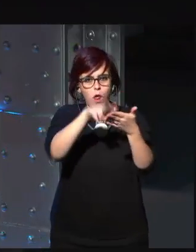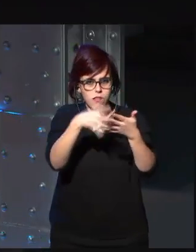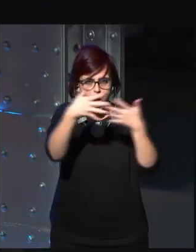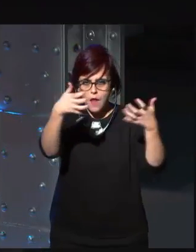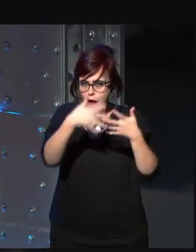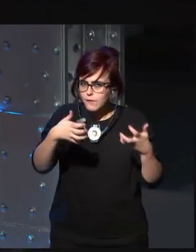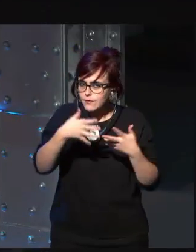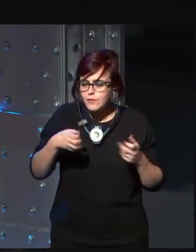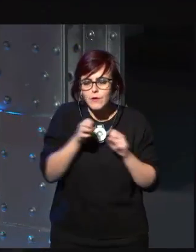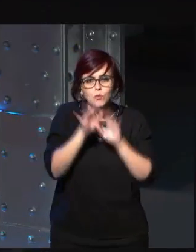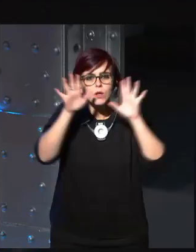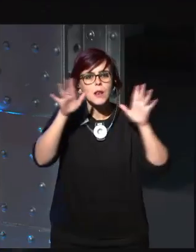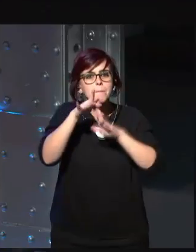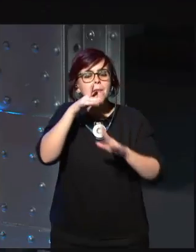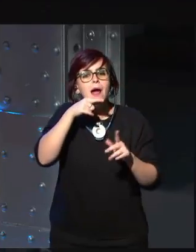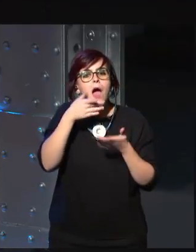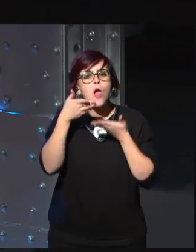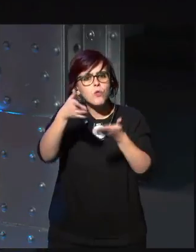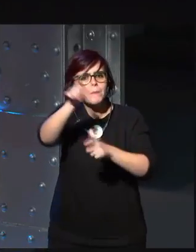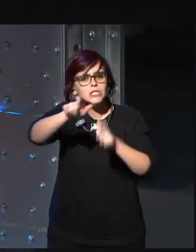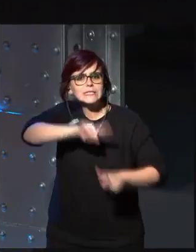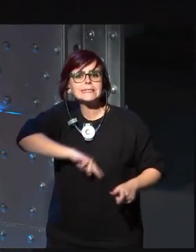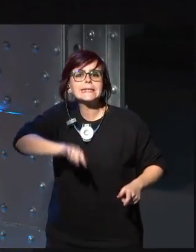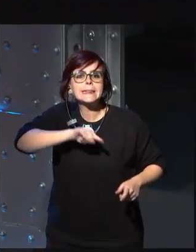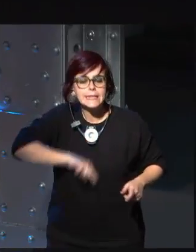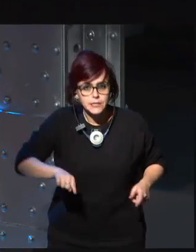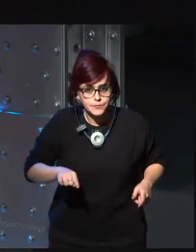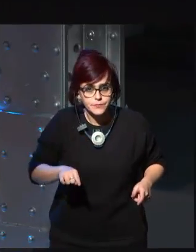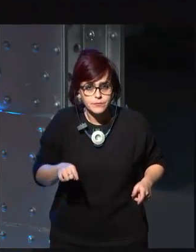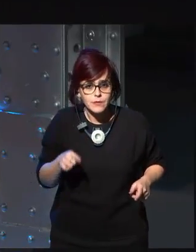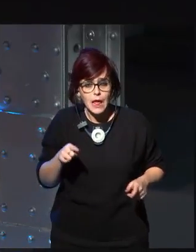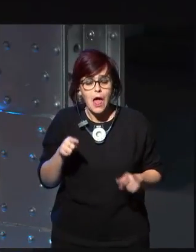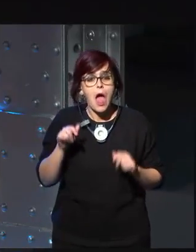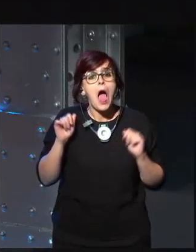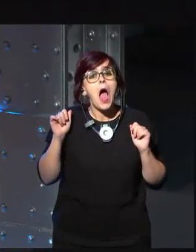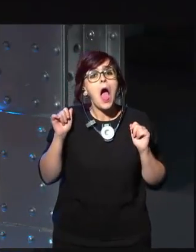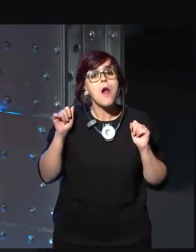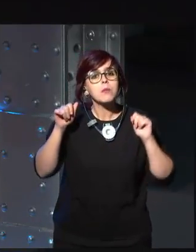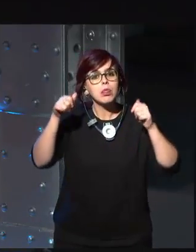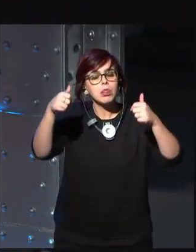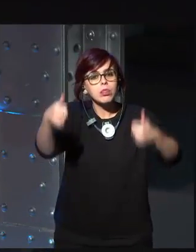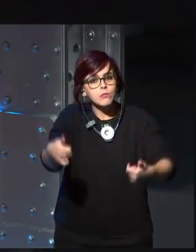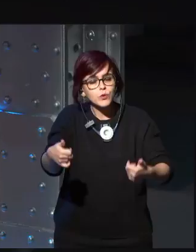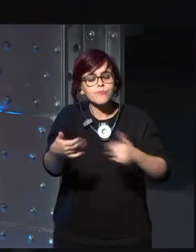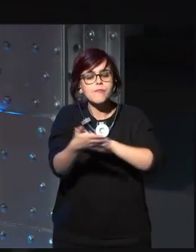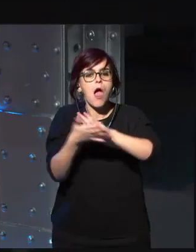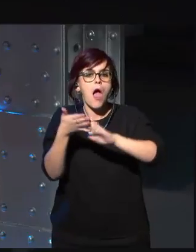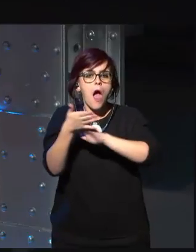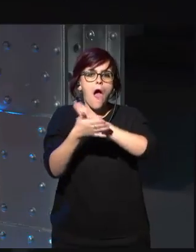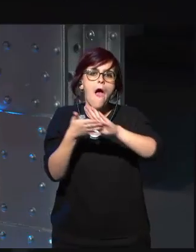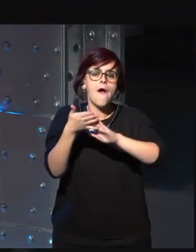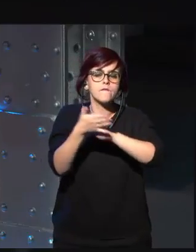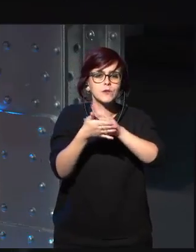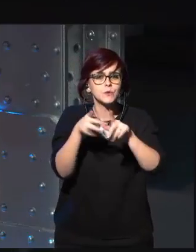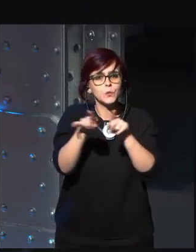example, I talk near the beginning of the book about how Thomas Edison toured one of his phonographs around the country and ultimately around the